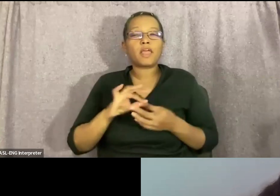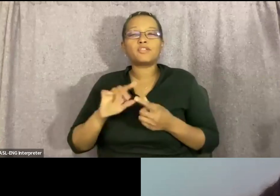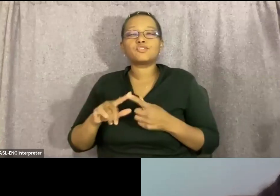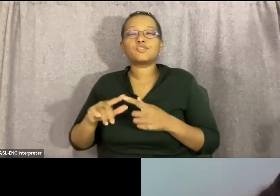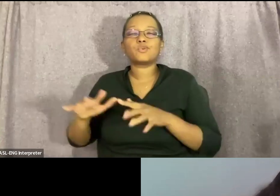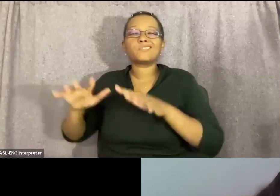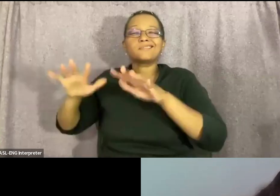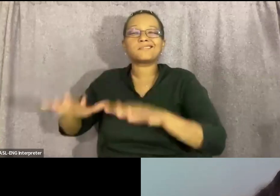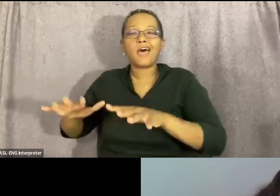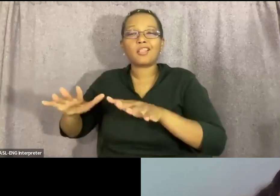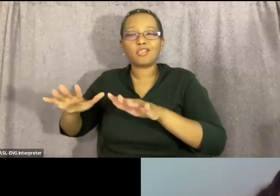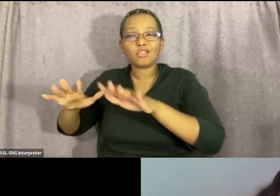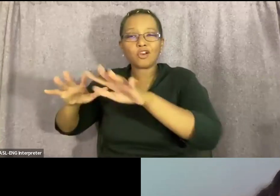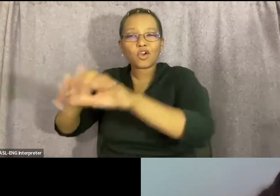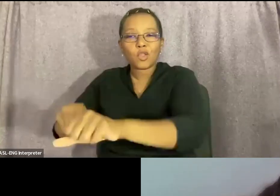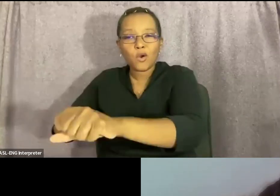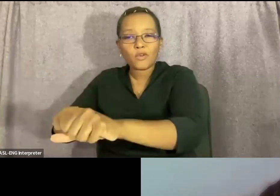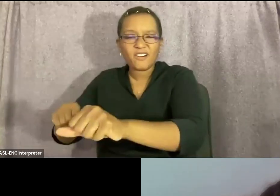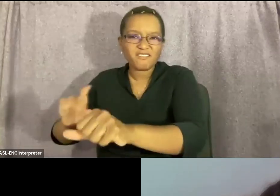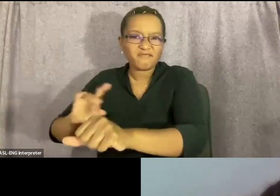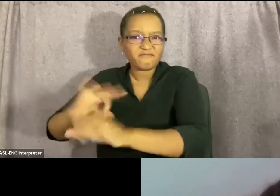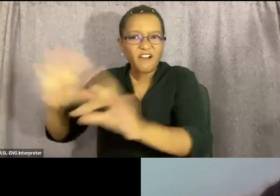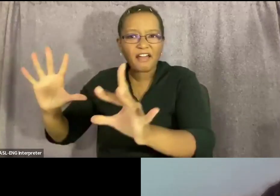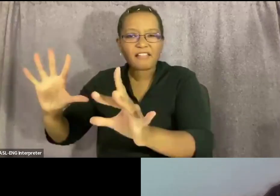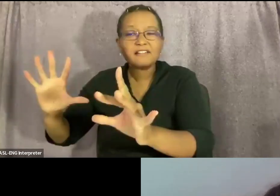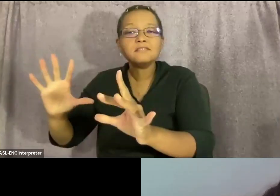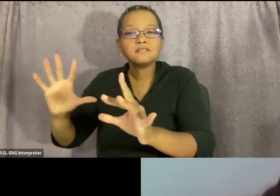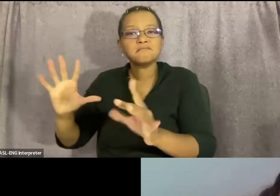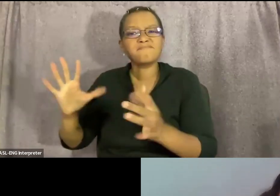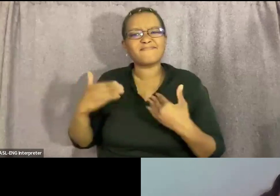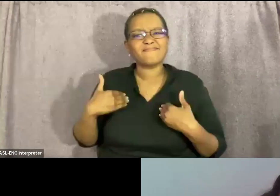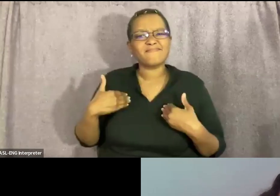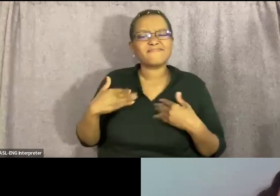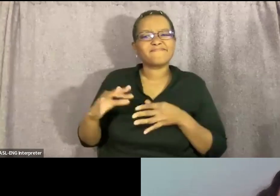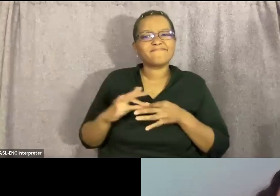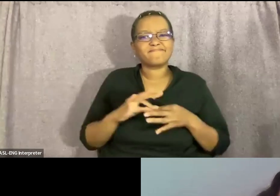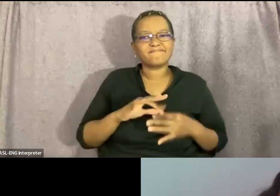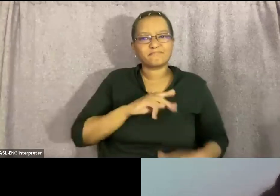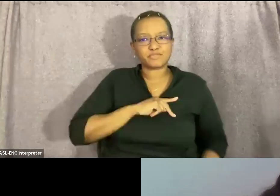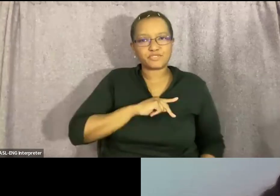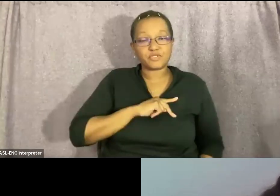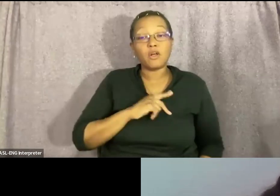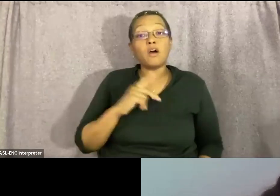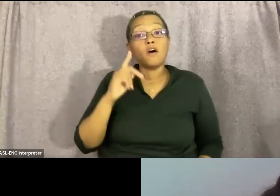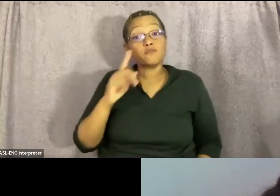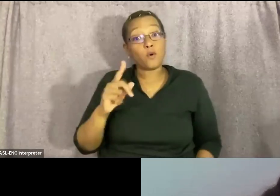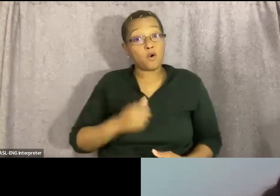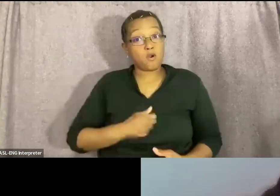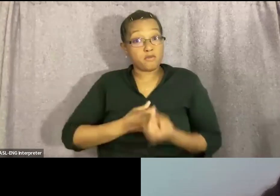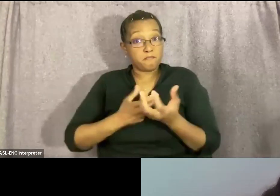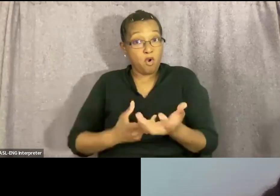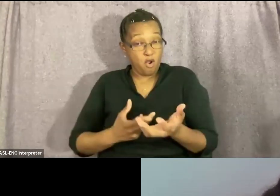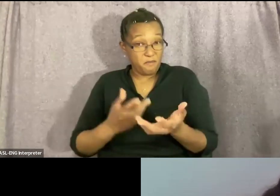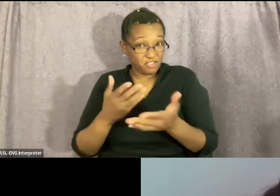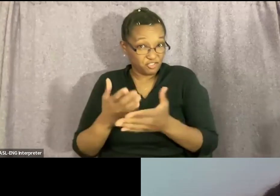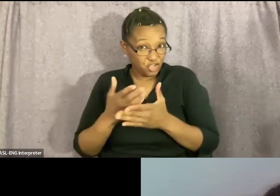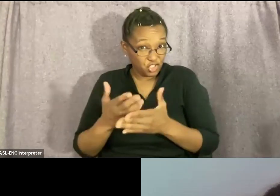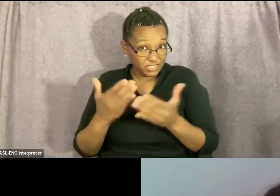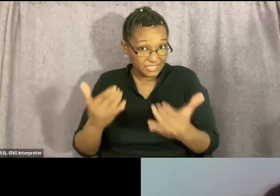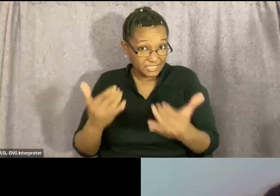in and the zoomed out can be really helpful for people in terms of when we tell our stories. I'm done speaking.